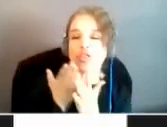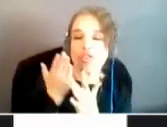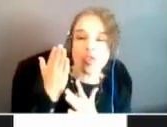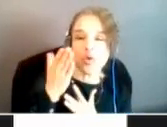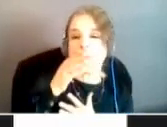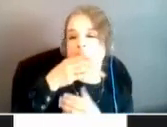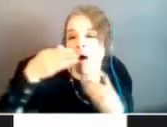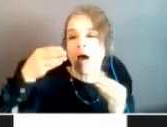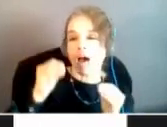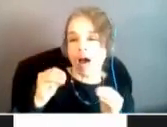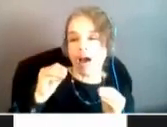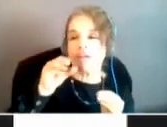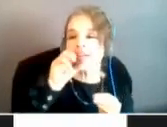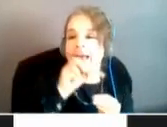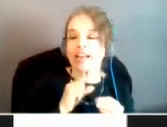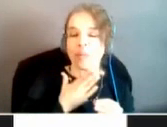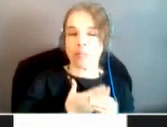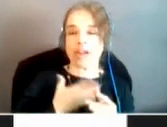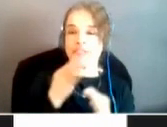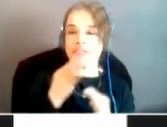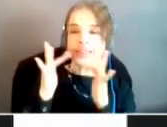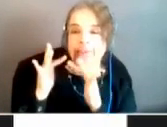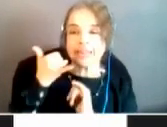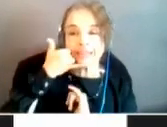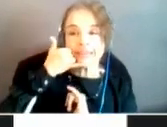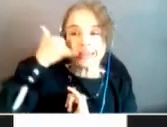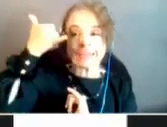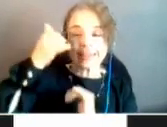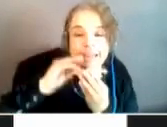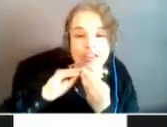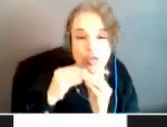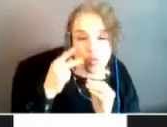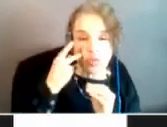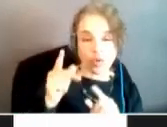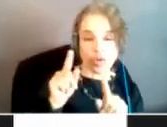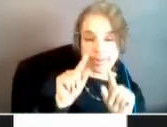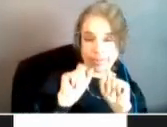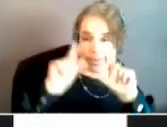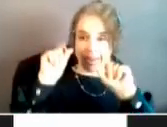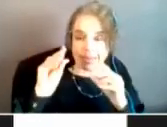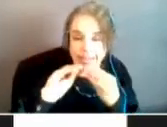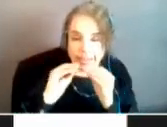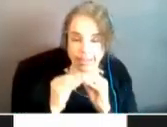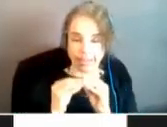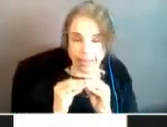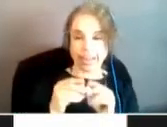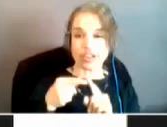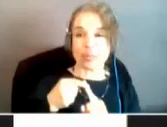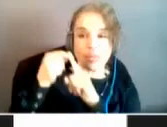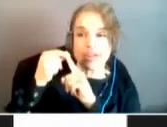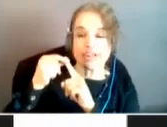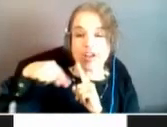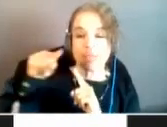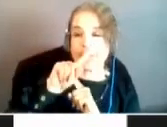Aging, please feel free to contact them through the number that we've offered on this slide. Specifically, though, if you